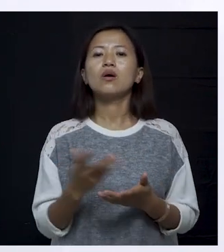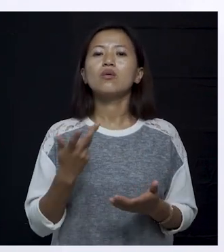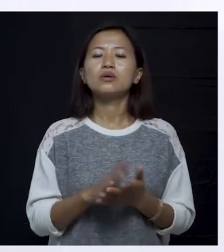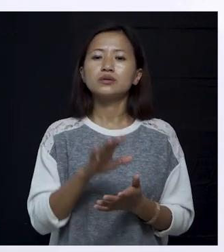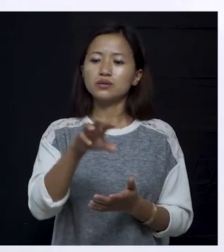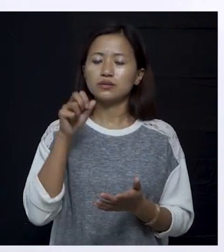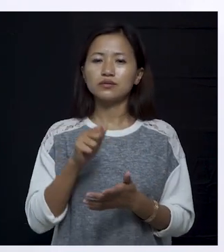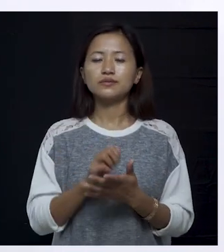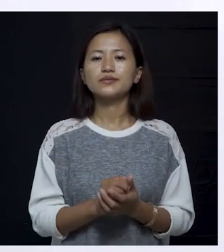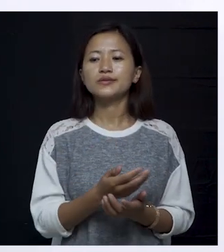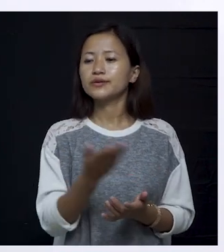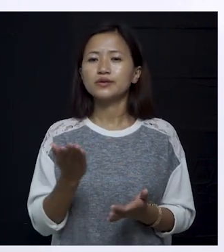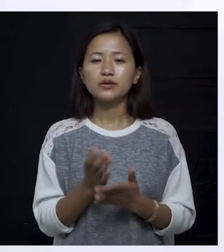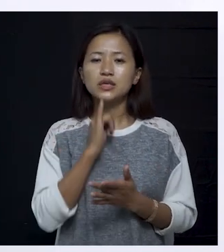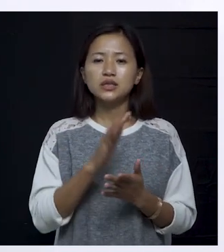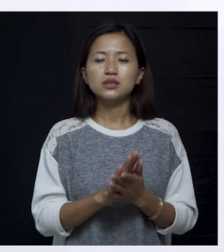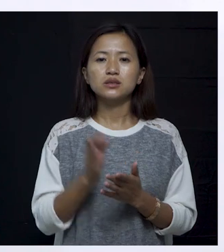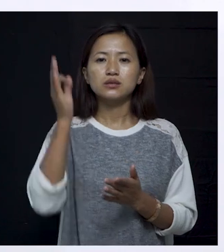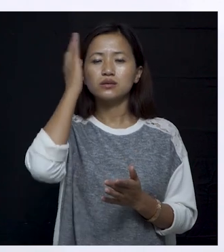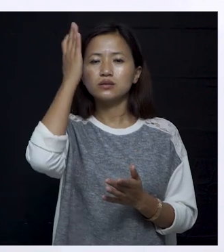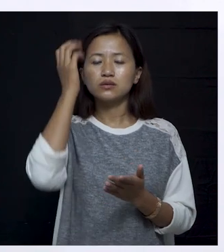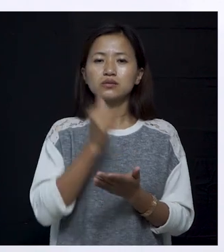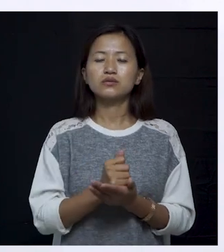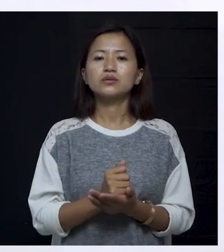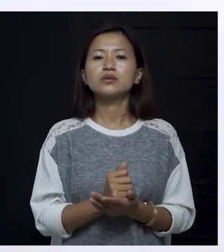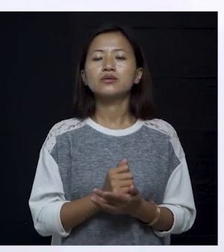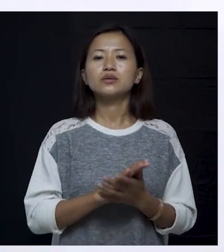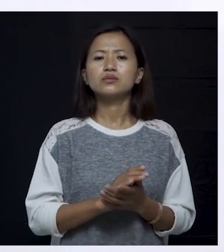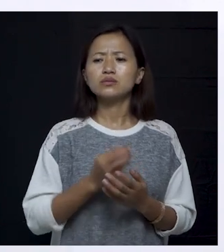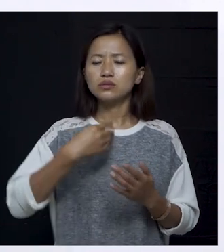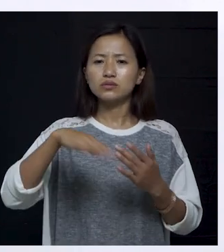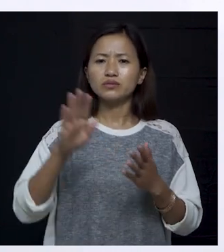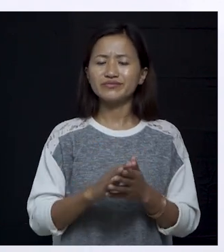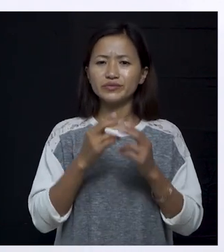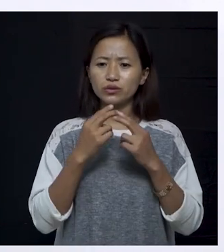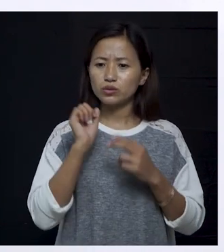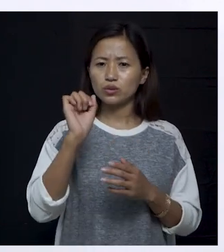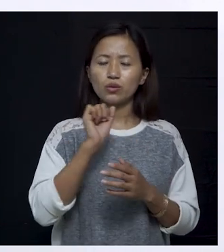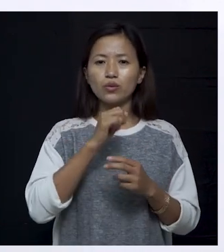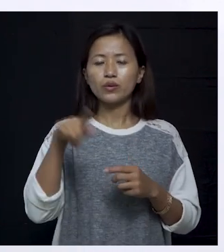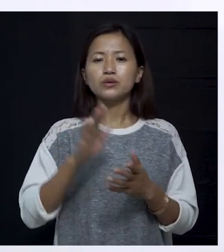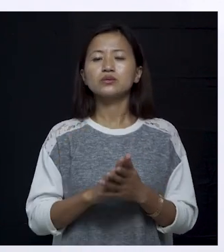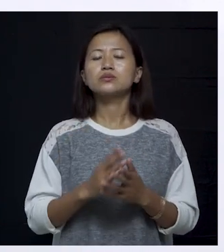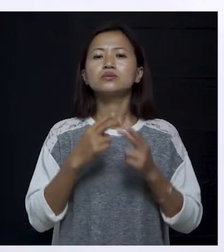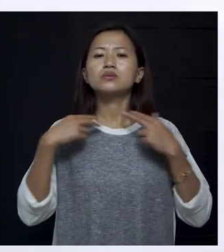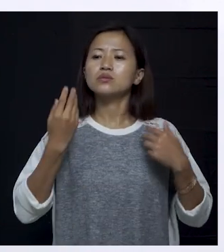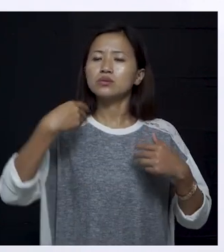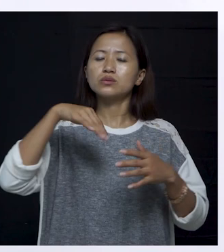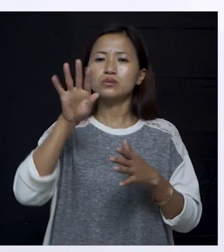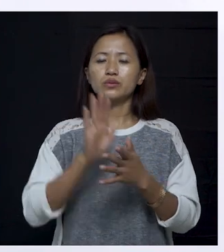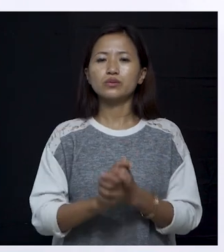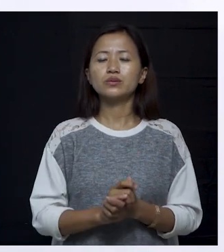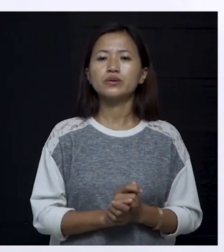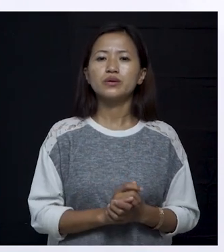get from there is fundamental rights, that is your rights, and for this you can go to the court, isn't it? So in doing that, we